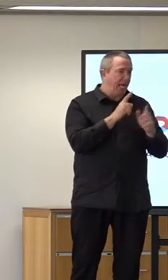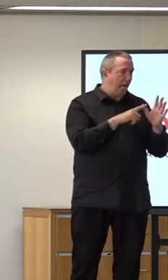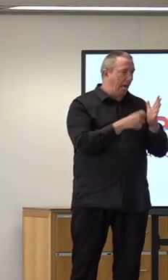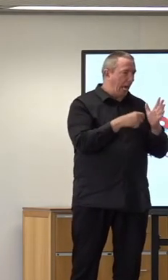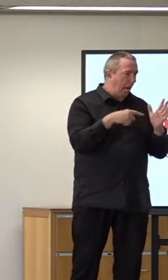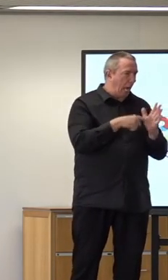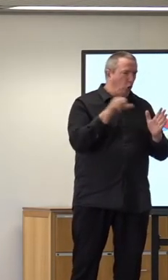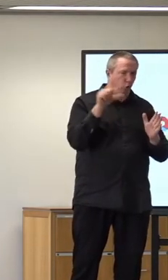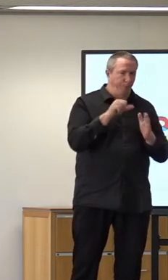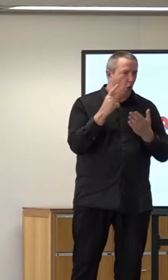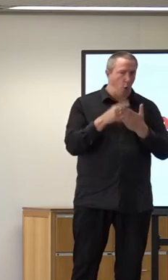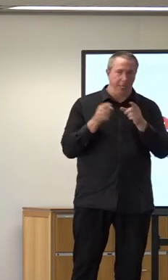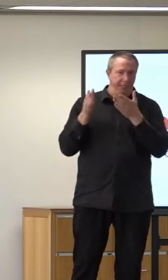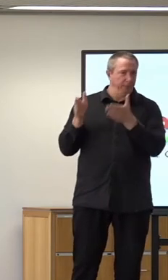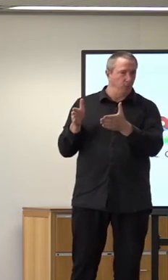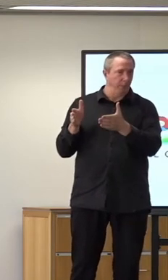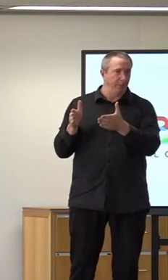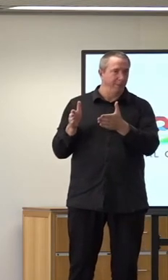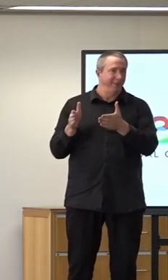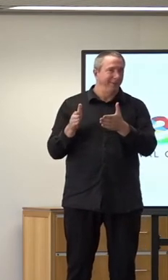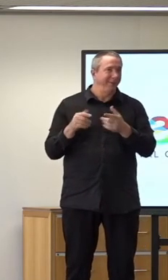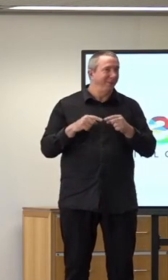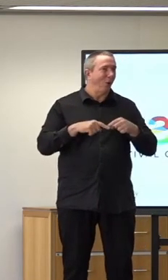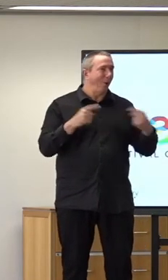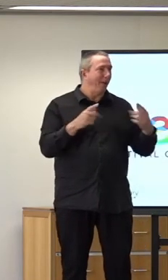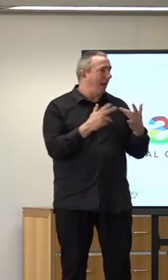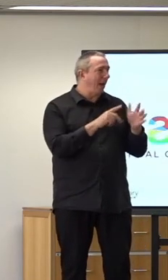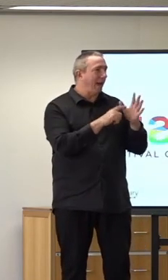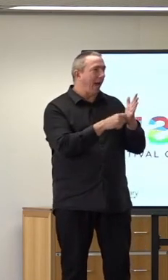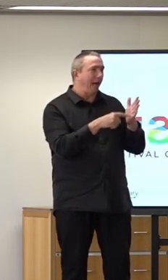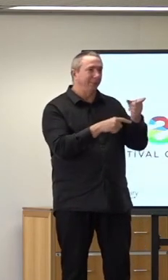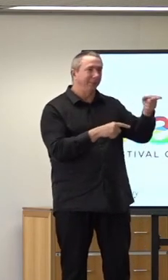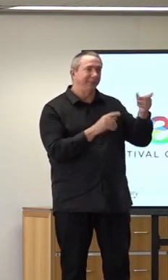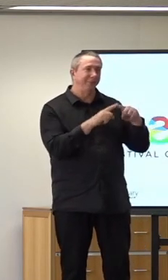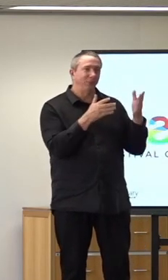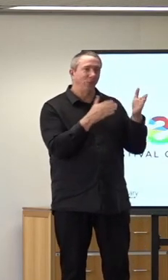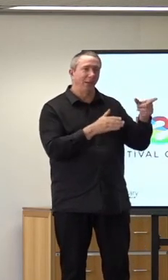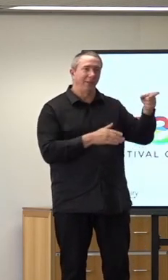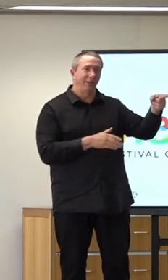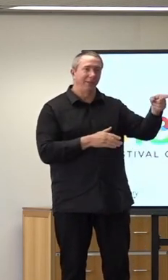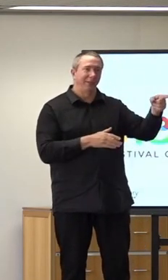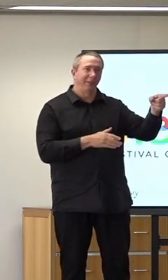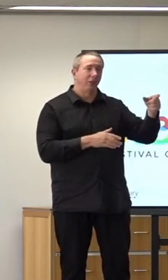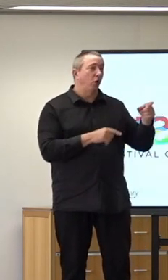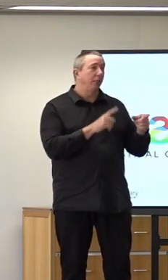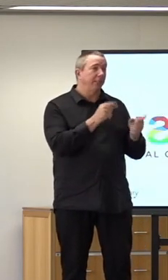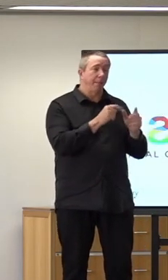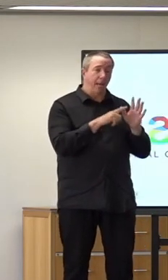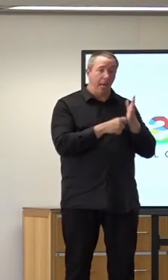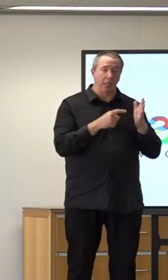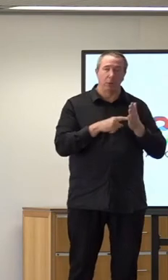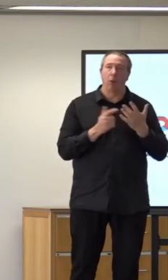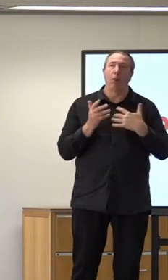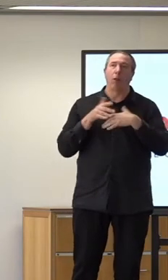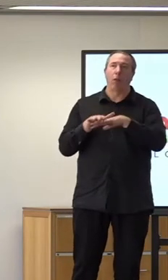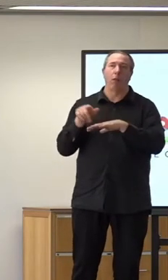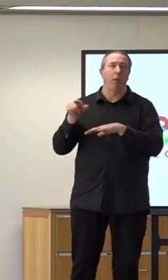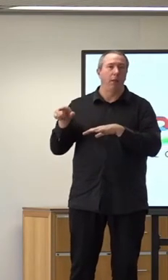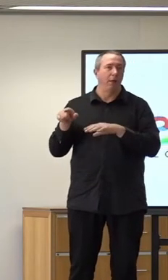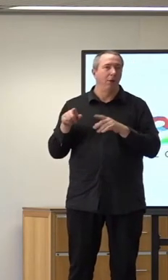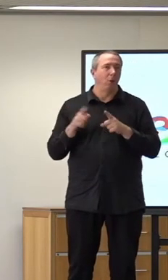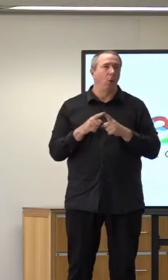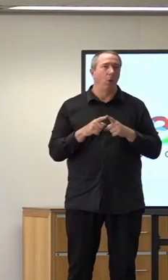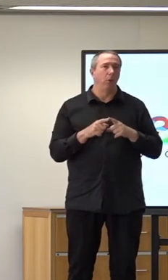way, that is colonizing to other artists. You either assimilate to the system or you don't get